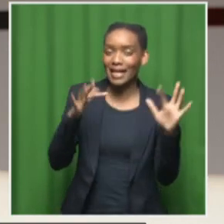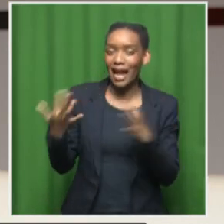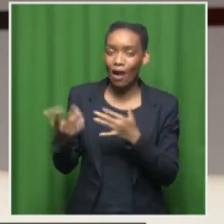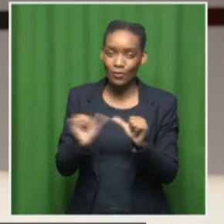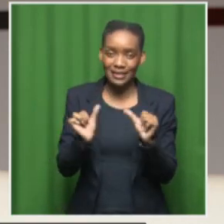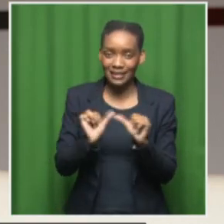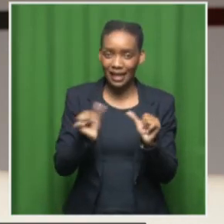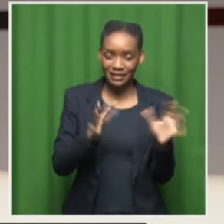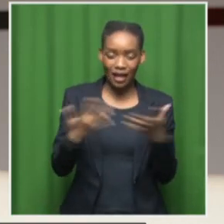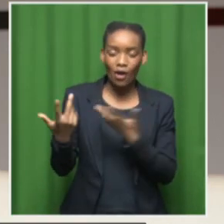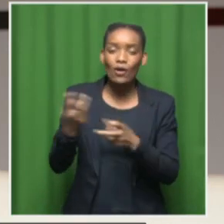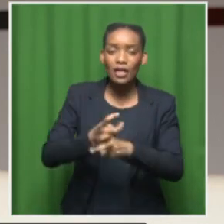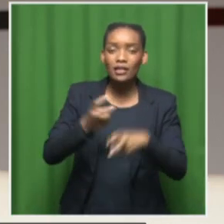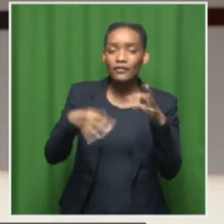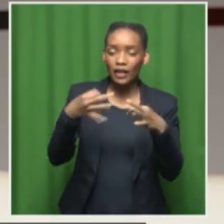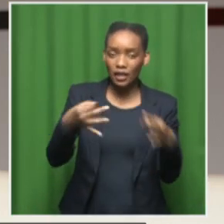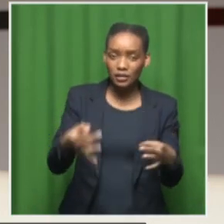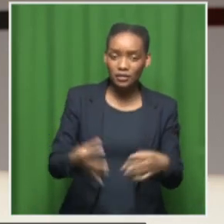really does do,